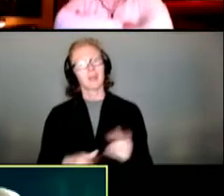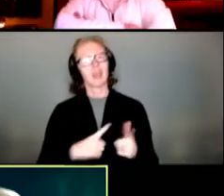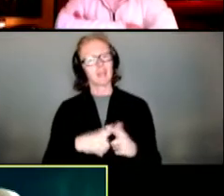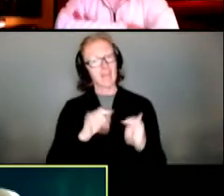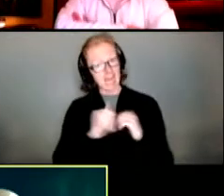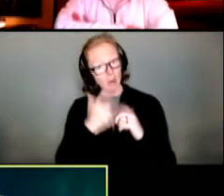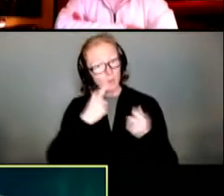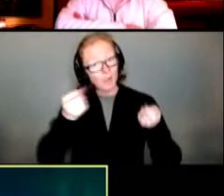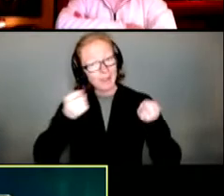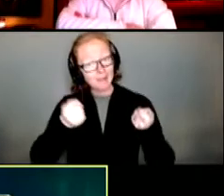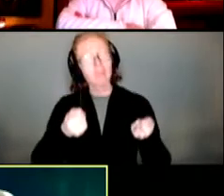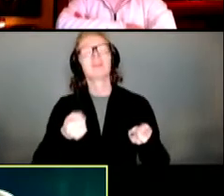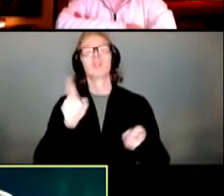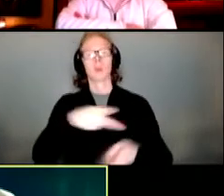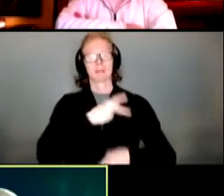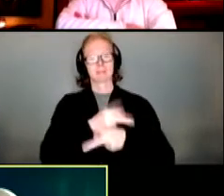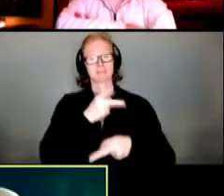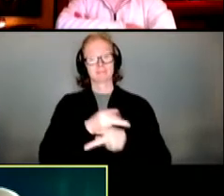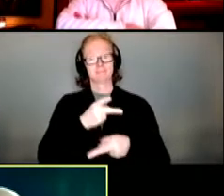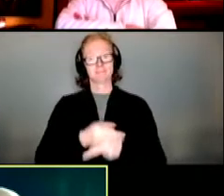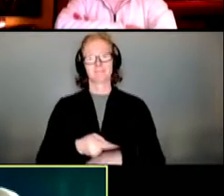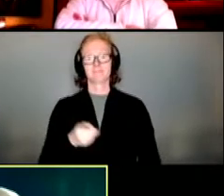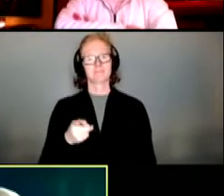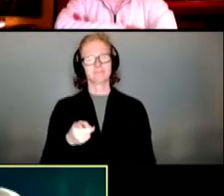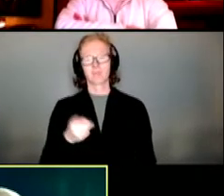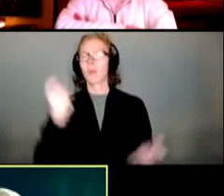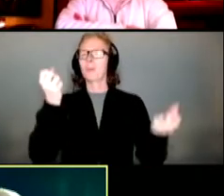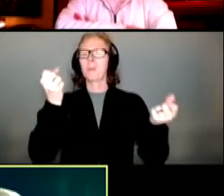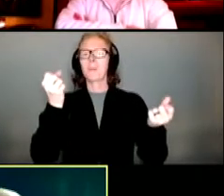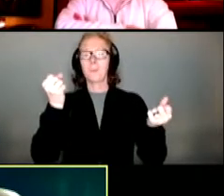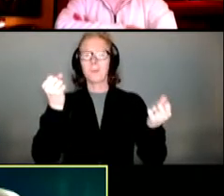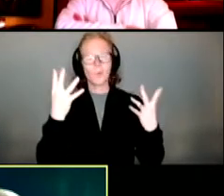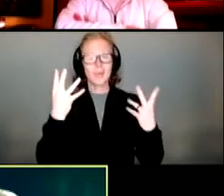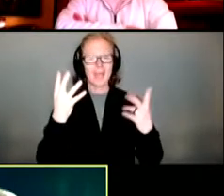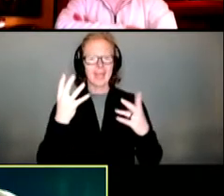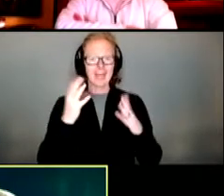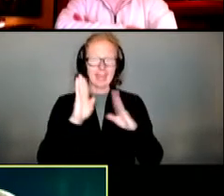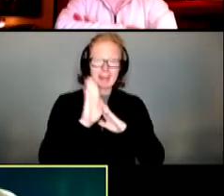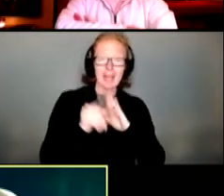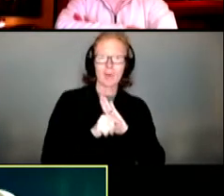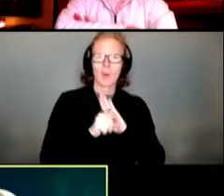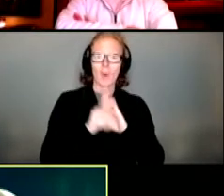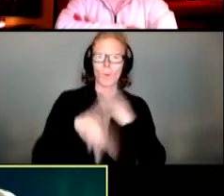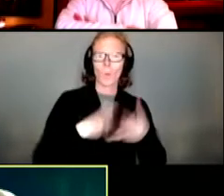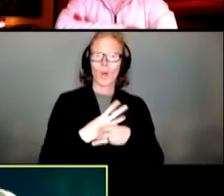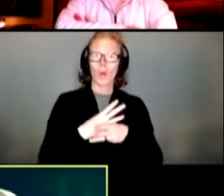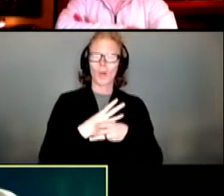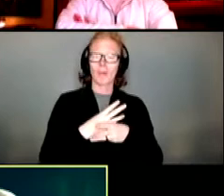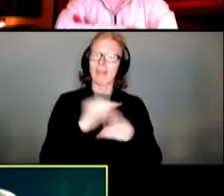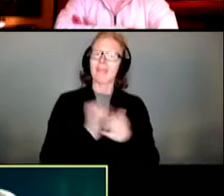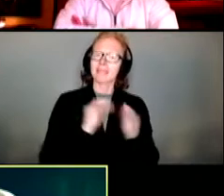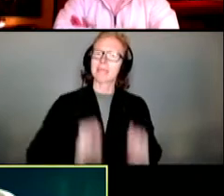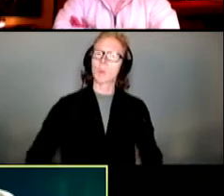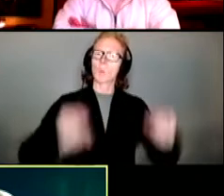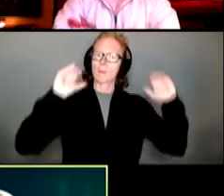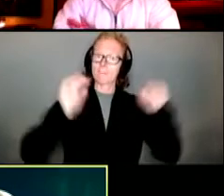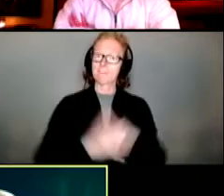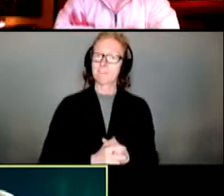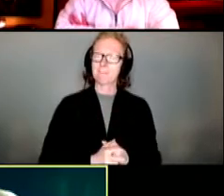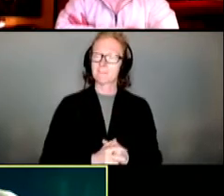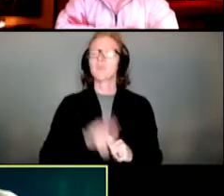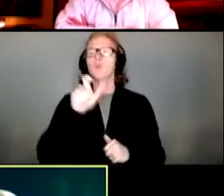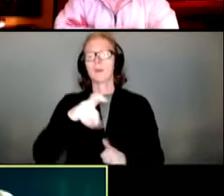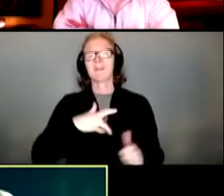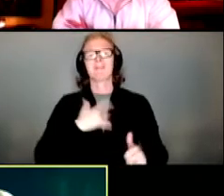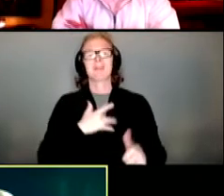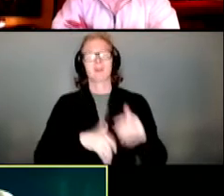with that. So I navigate in a multi-ethnic world, and I want to make sure that everybody feels comfortable, that everybody